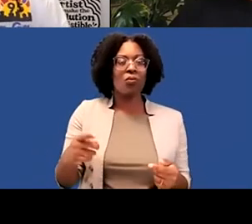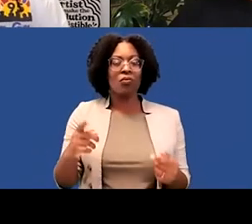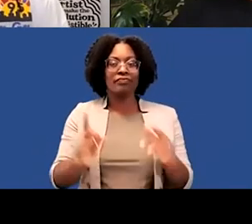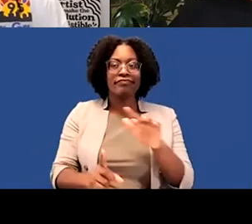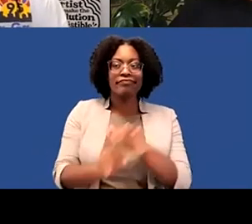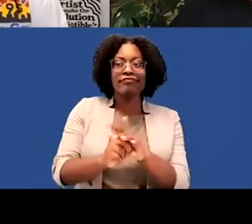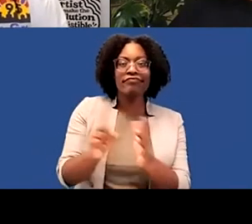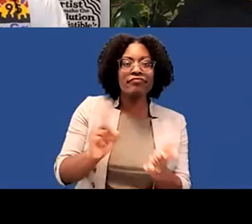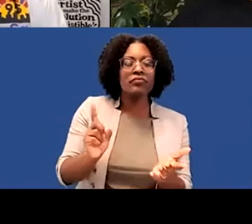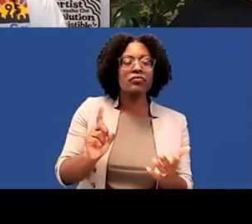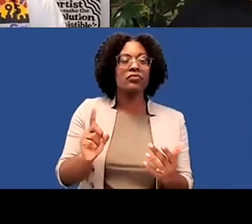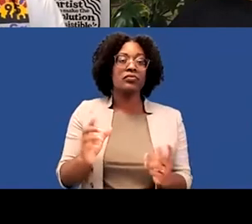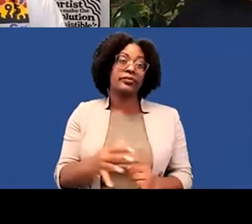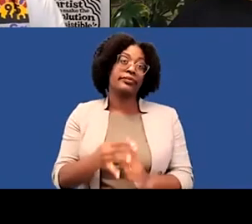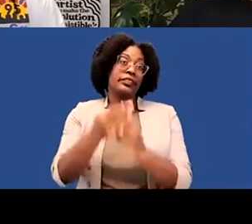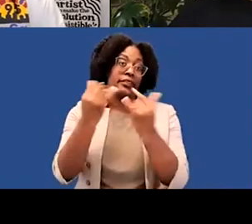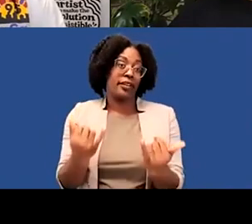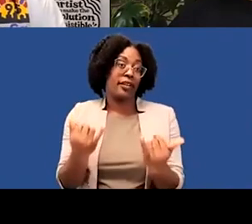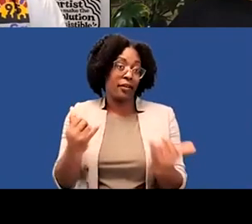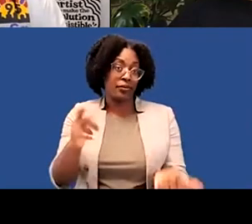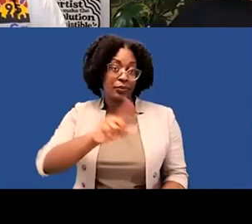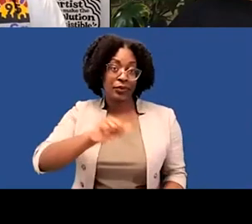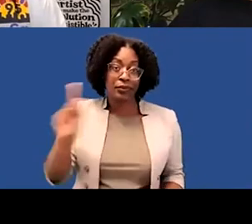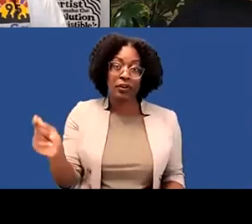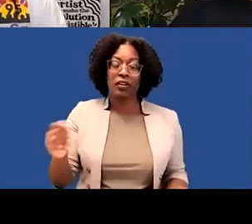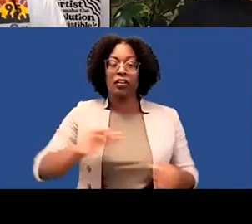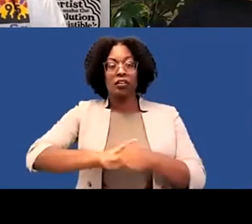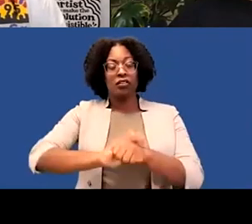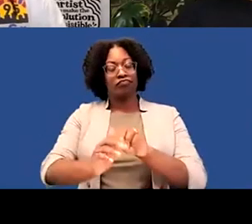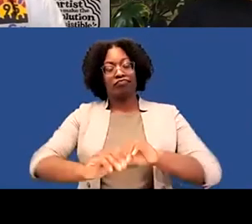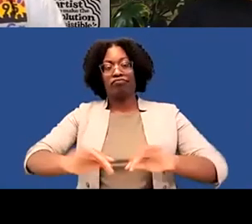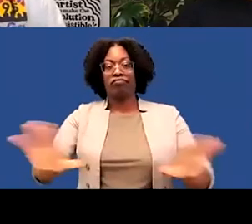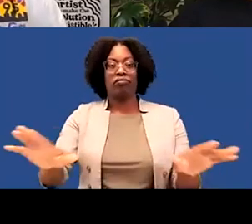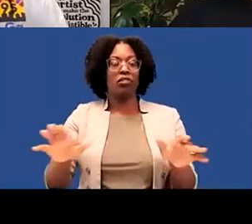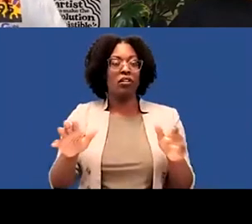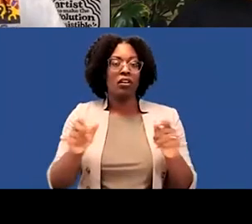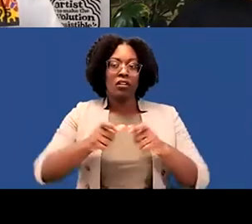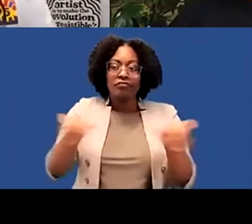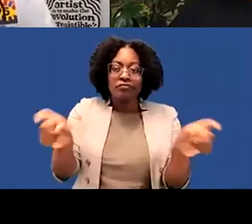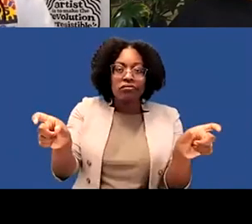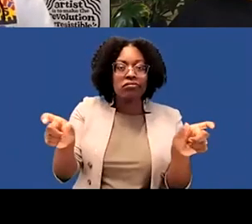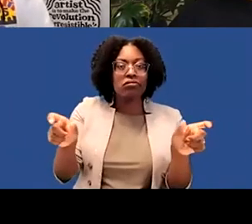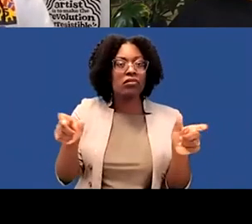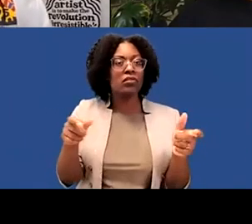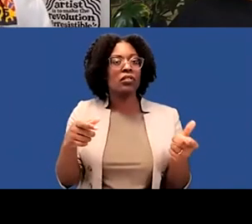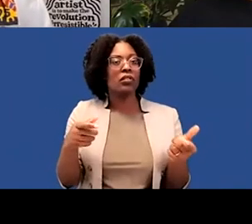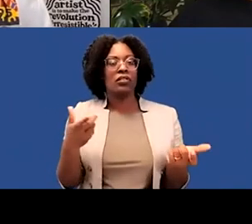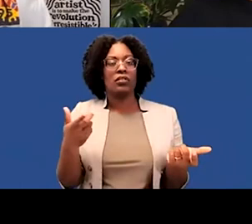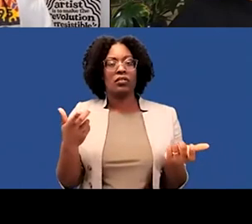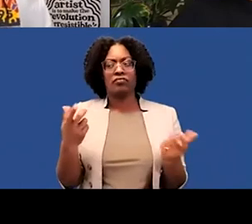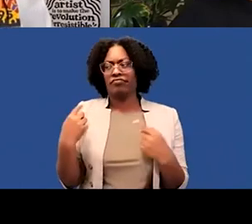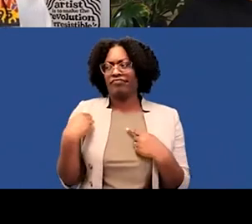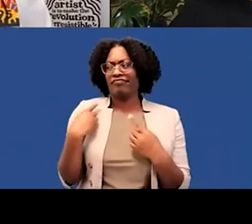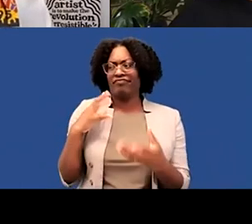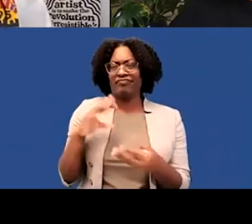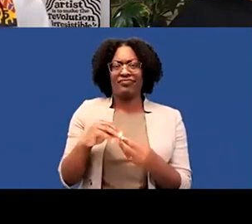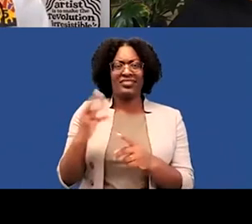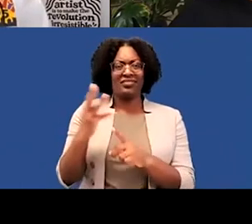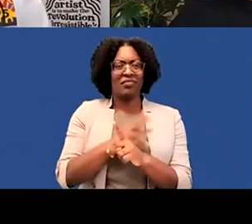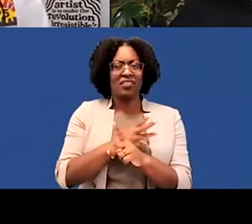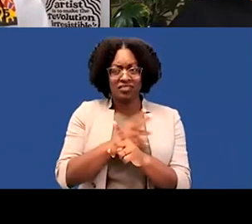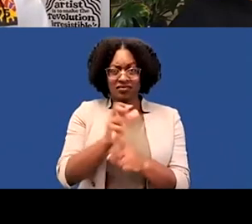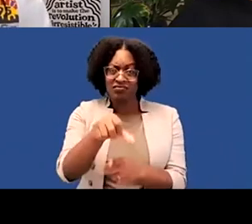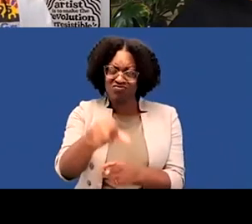in 2020 and in COVID and in quarantine. It's like in the past 6 months, even though they've been really difficult, I